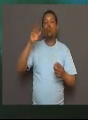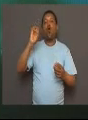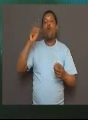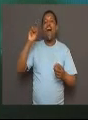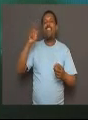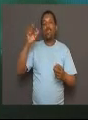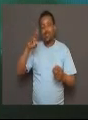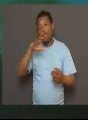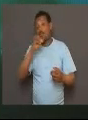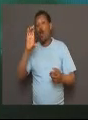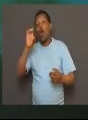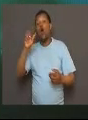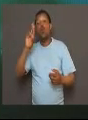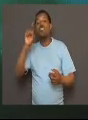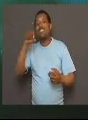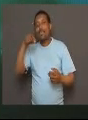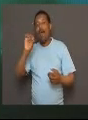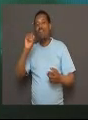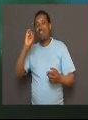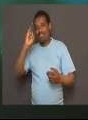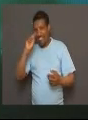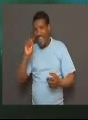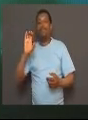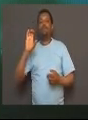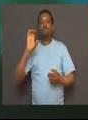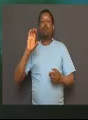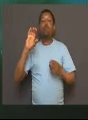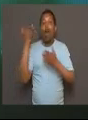and choroschematic maps.